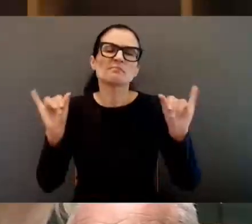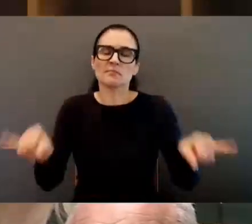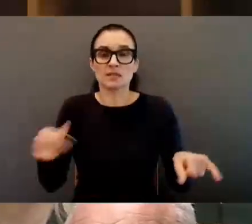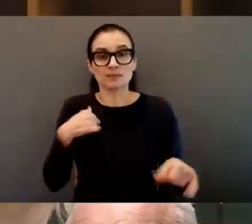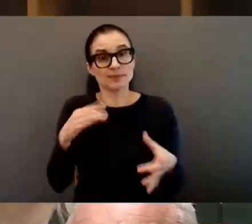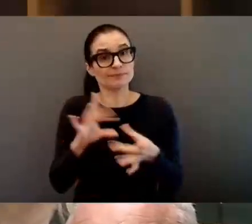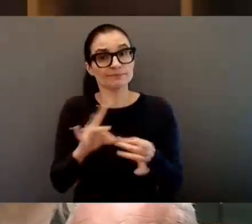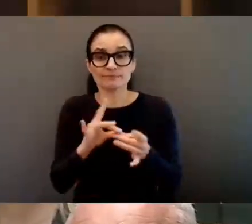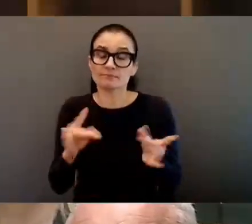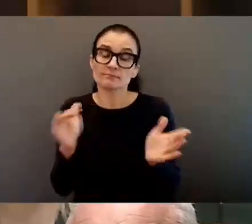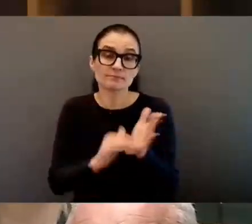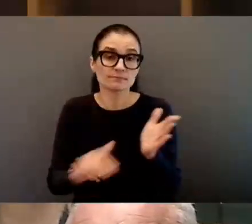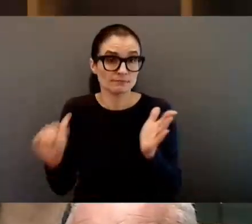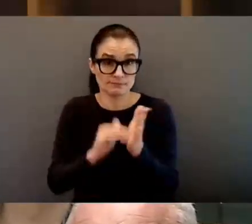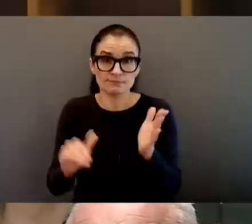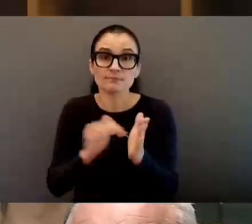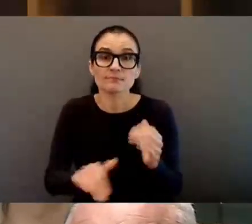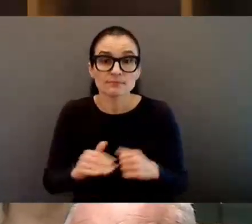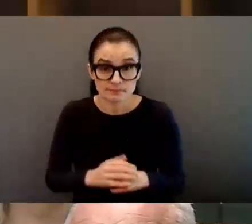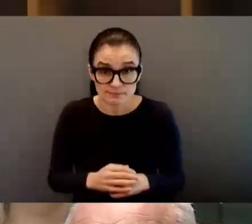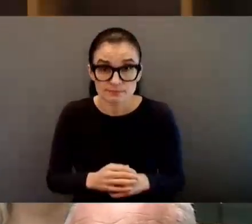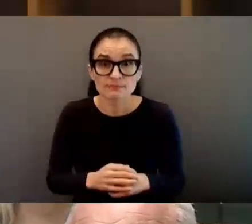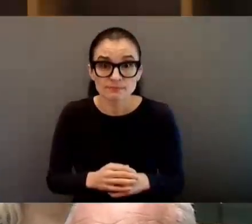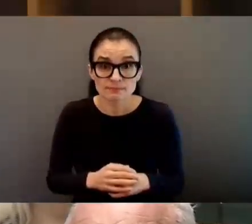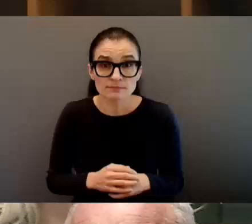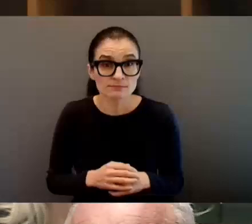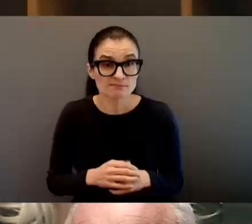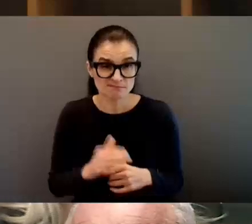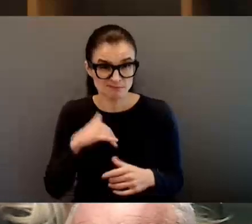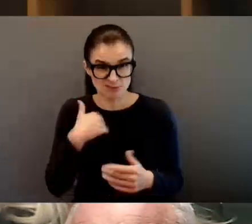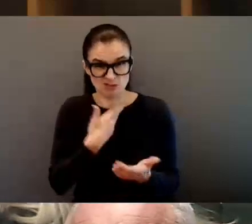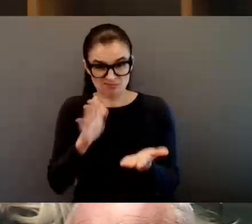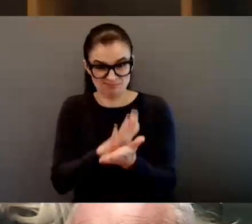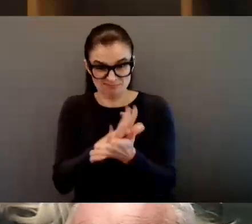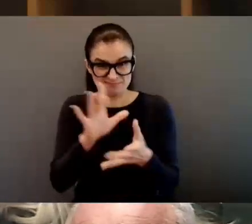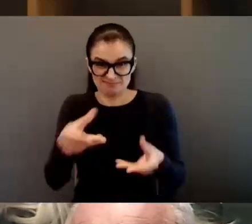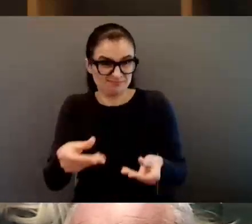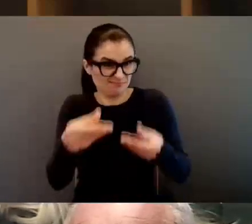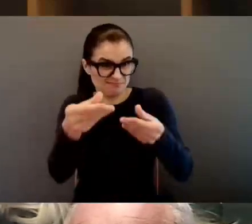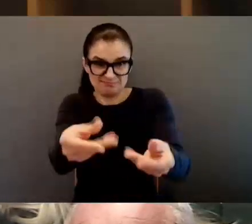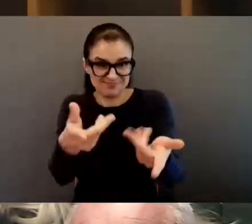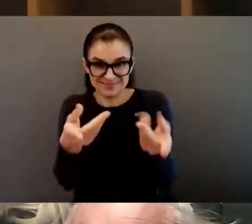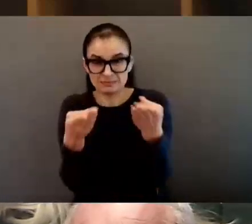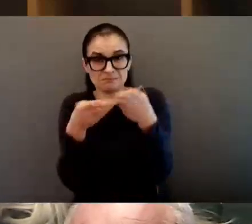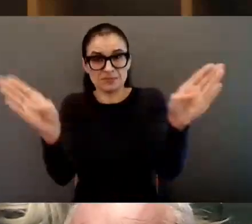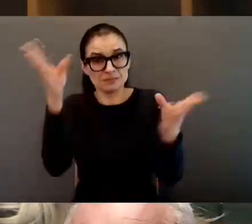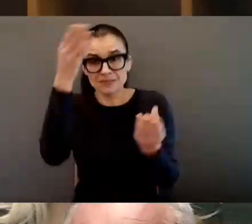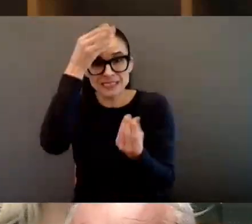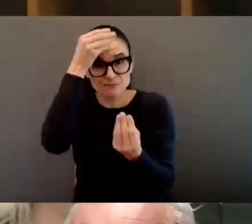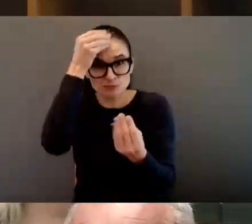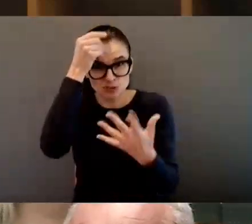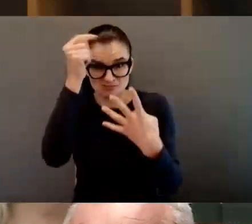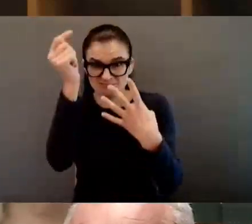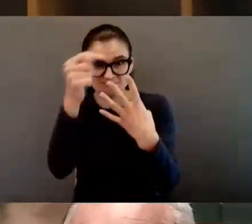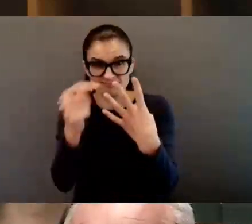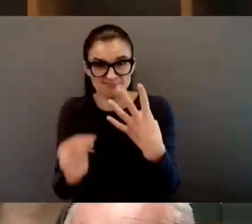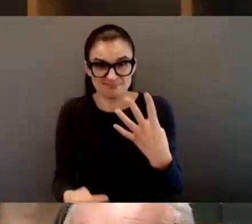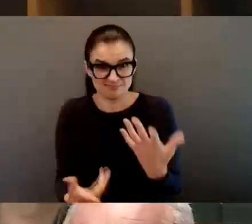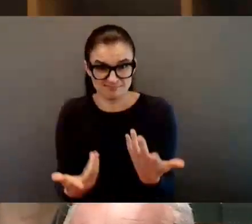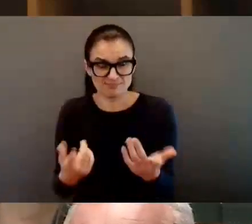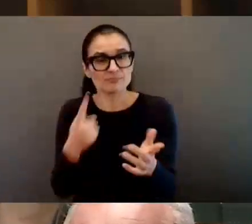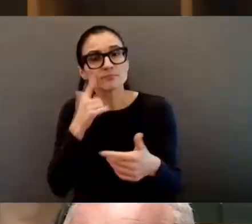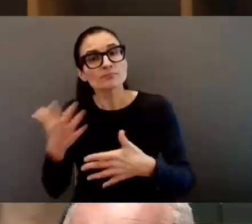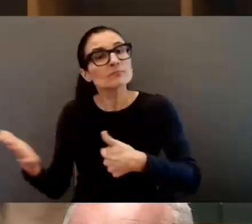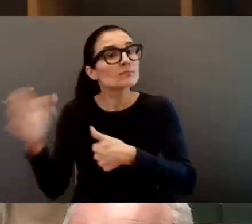our legal steps that it was very important to us that we uphold the private property rights of landowners as we work through the